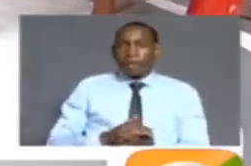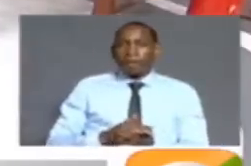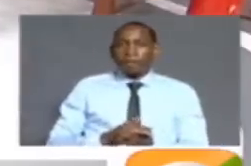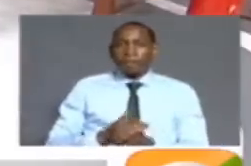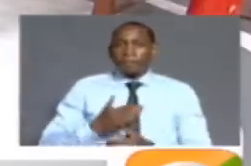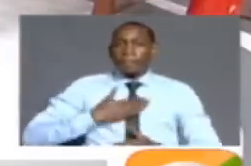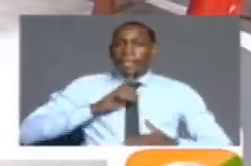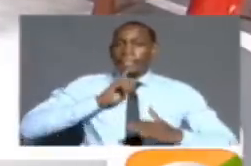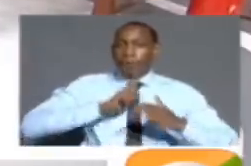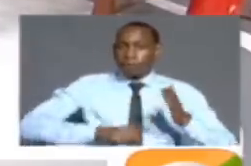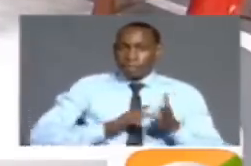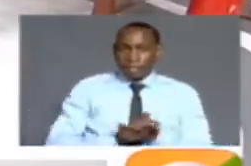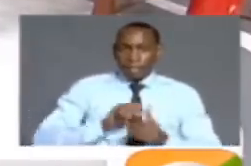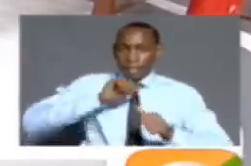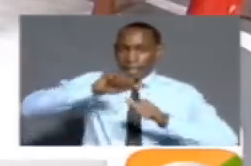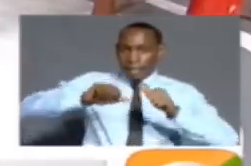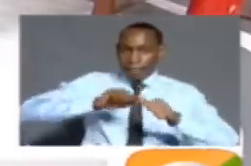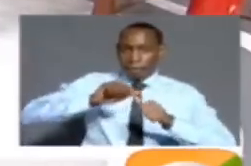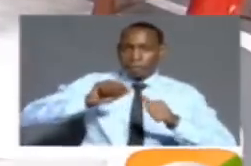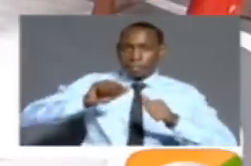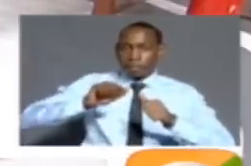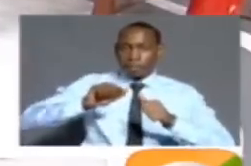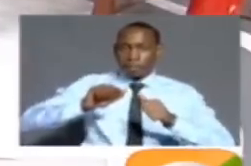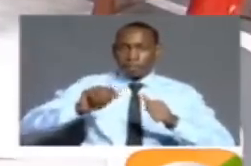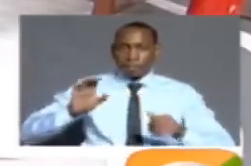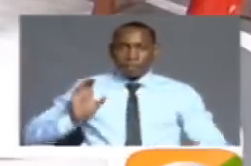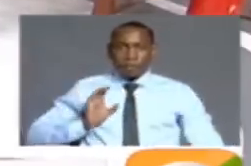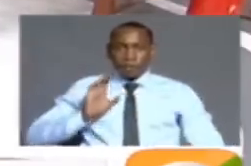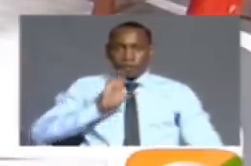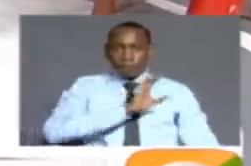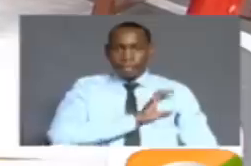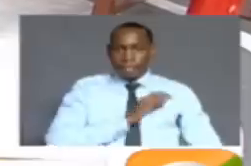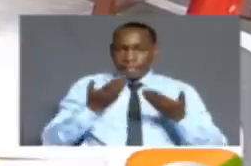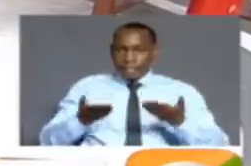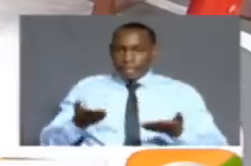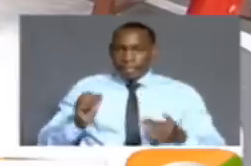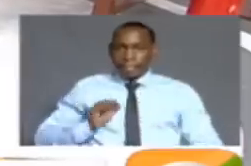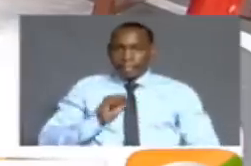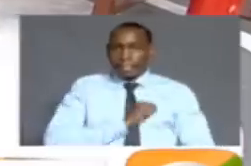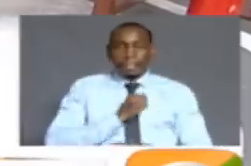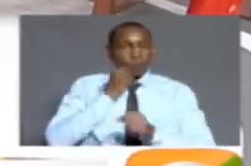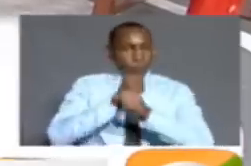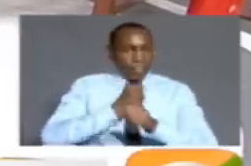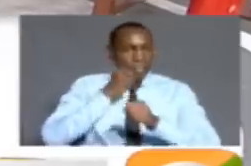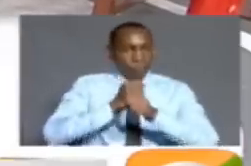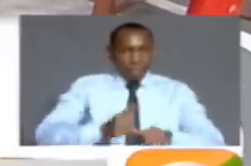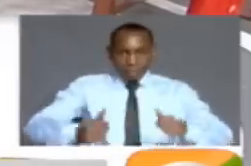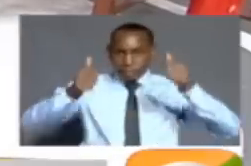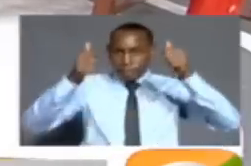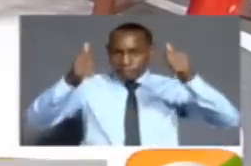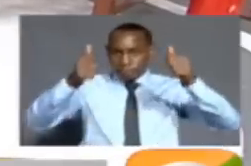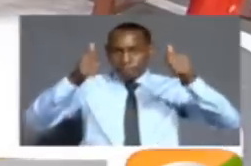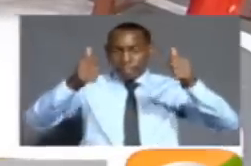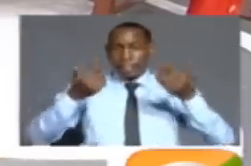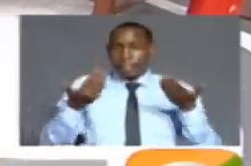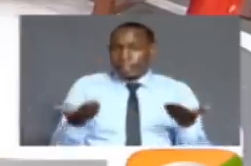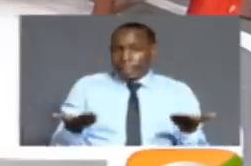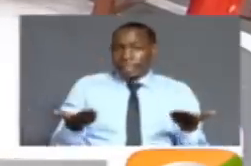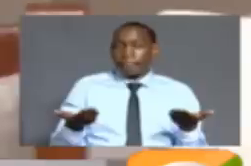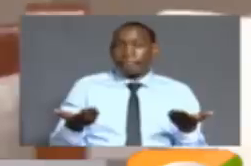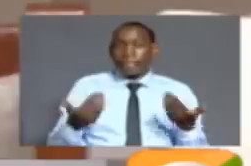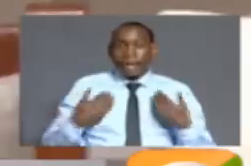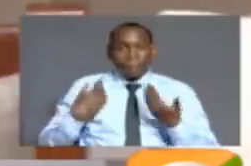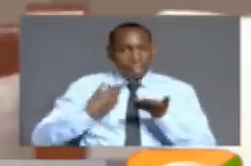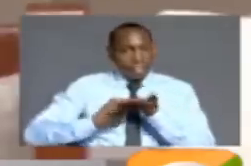one thing that I would say about the current committee of CPIC in the Senate, they are really doing a good job. And that is why we are having